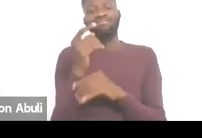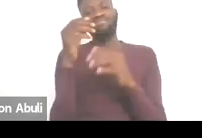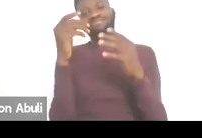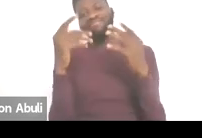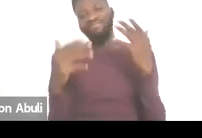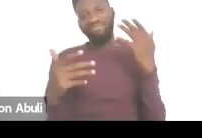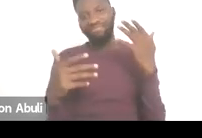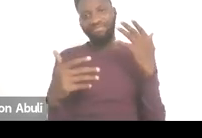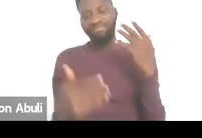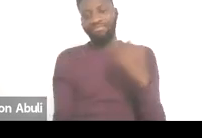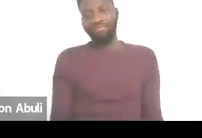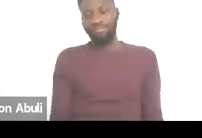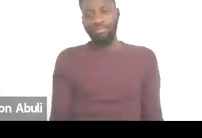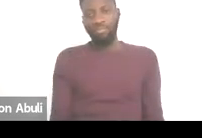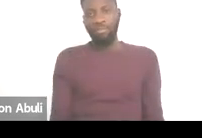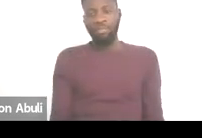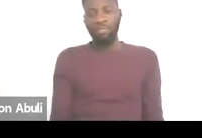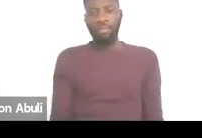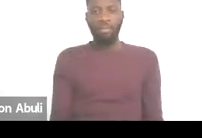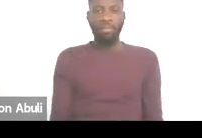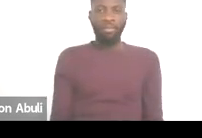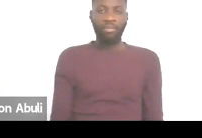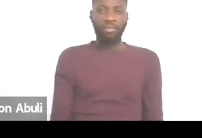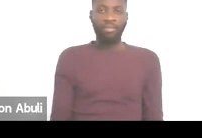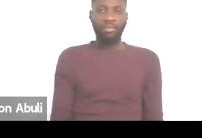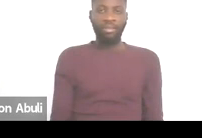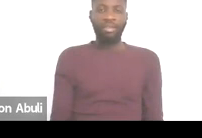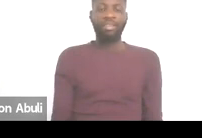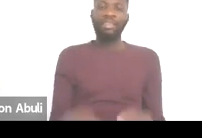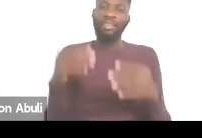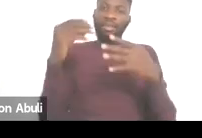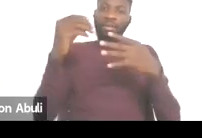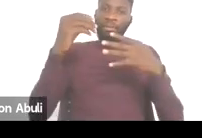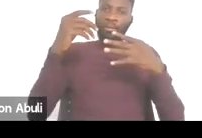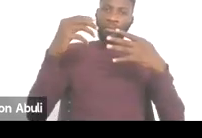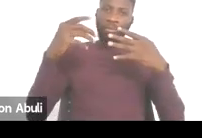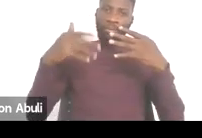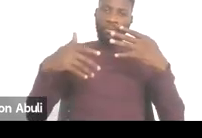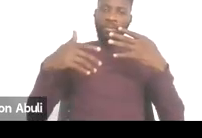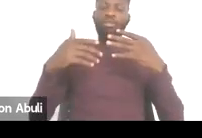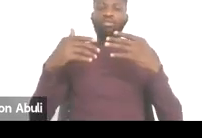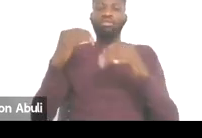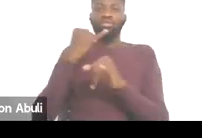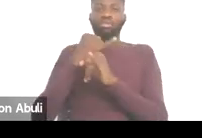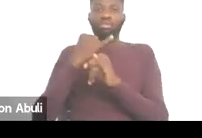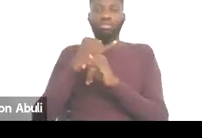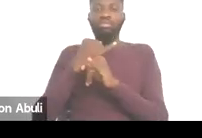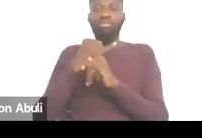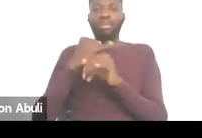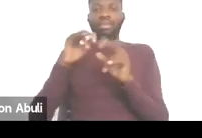few. We have quite a number of job search engines that you can be able